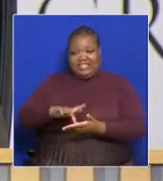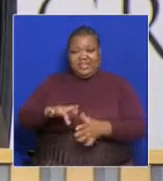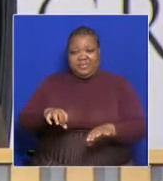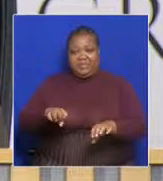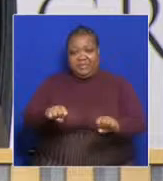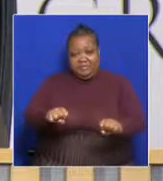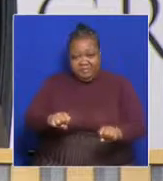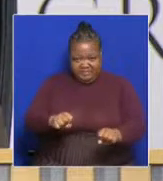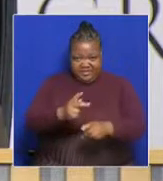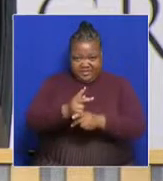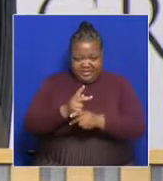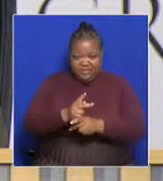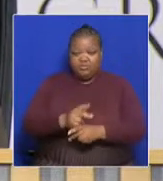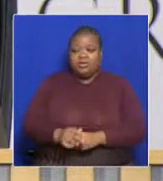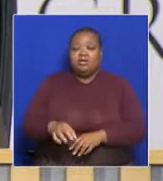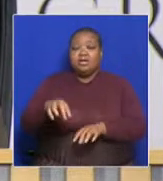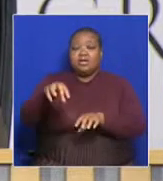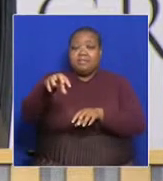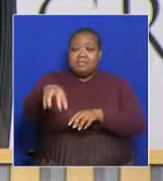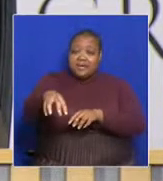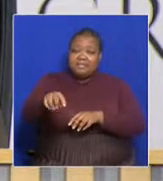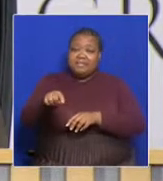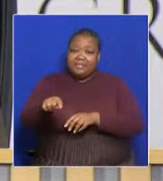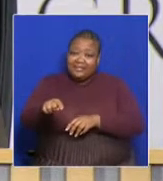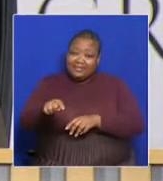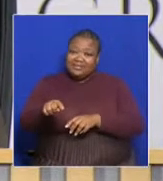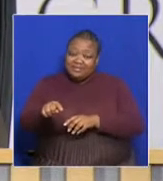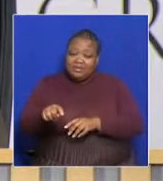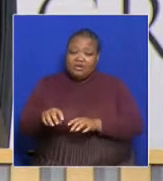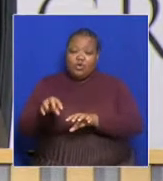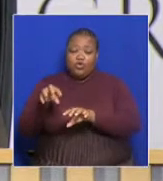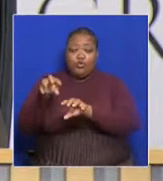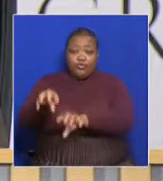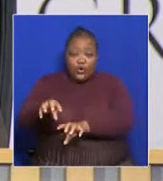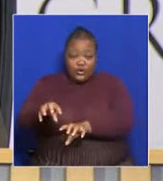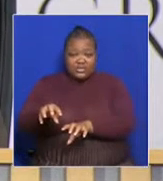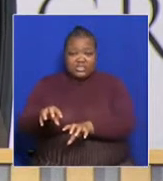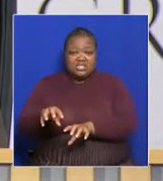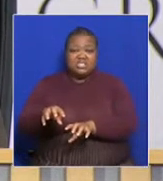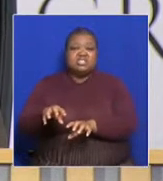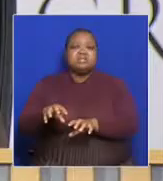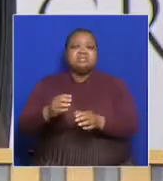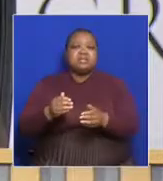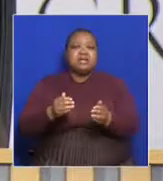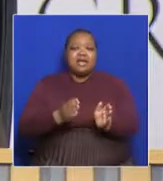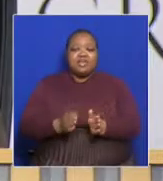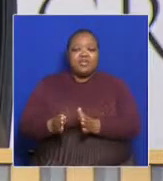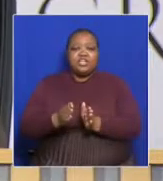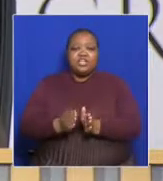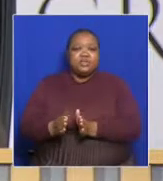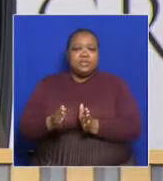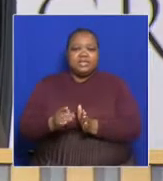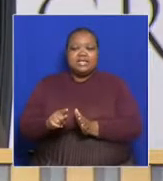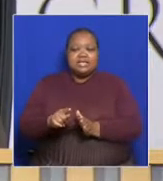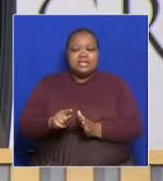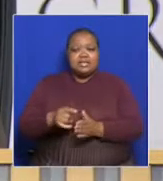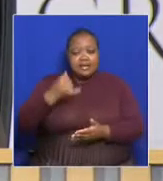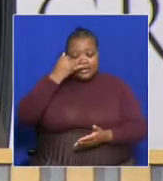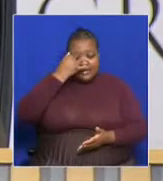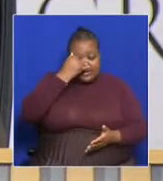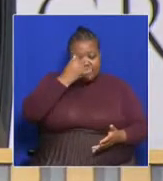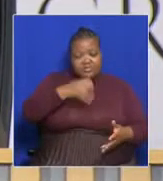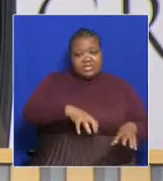relevant station, would be compelled now to make some sort of arrangement to house those exhibits, seeing as it was seized in their policing